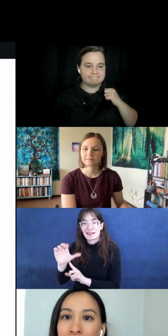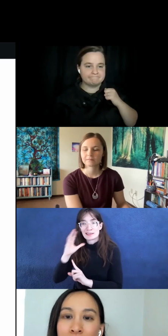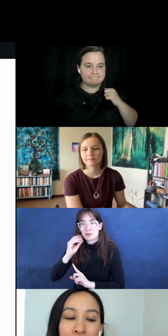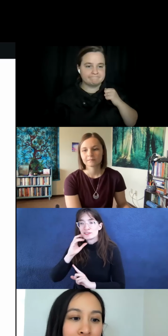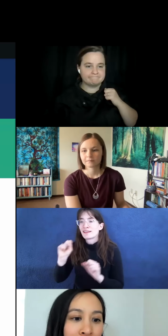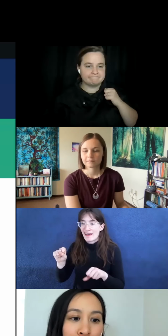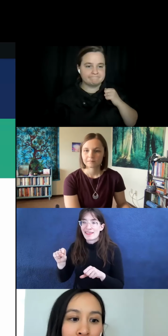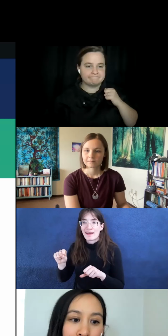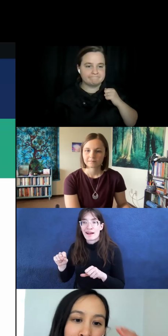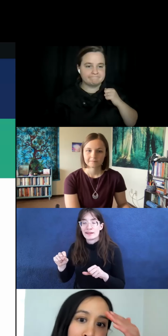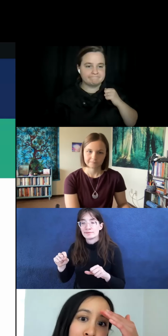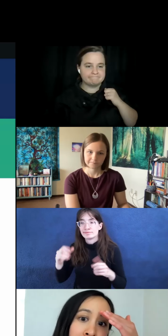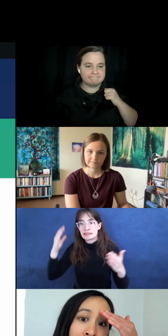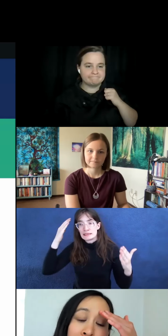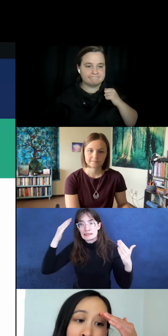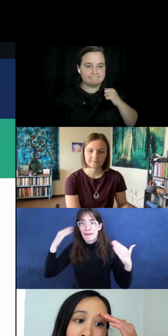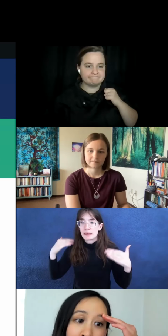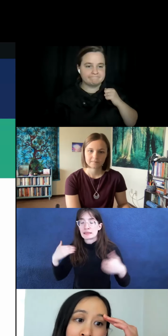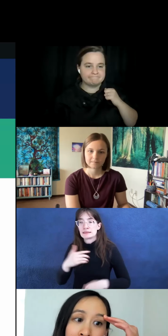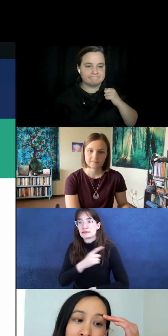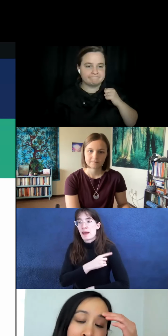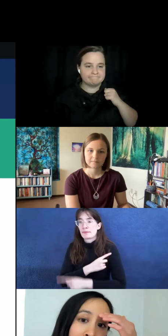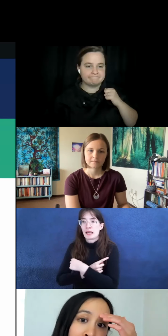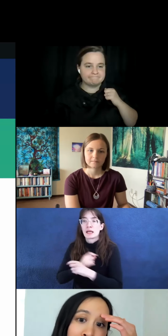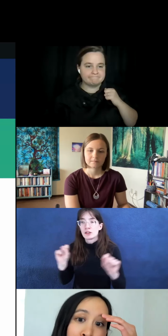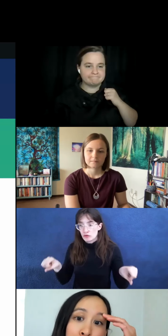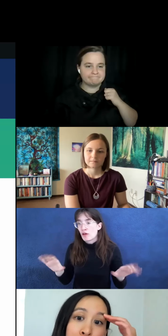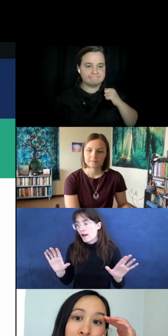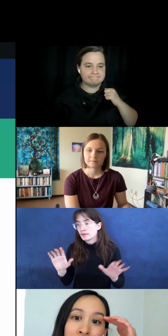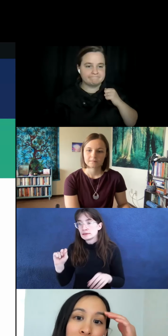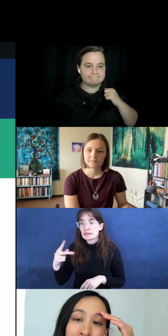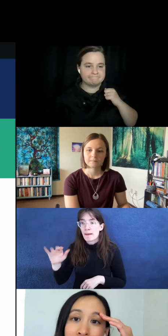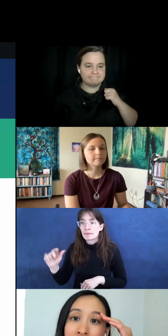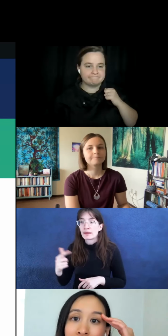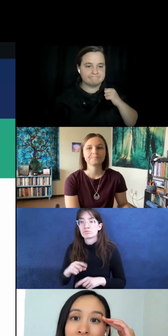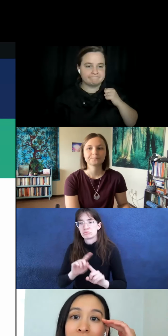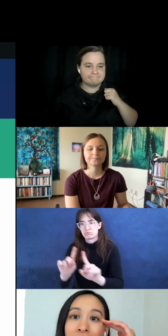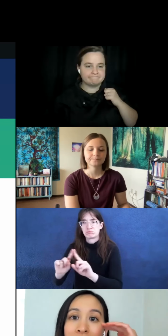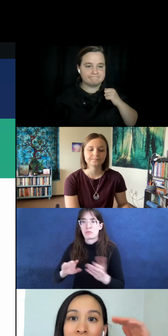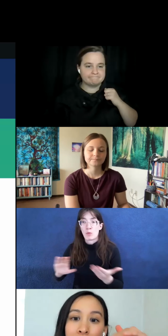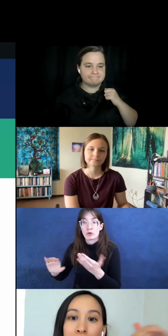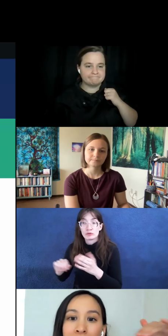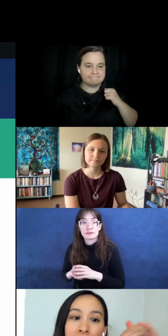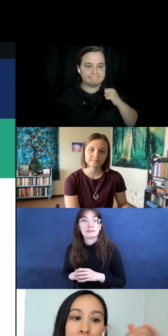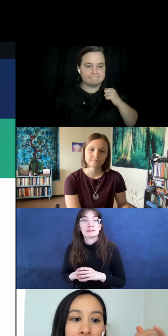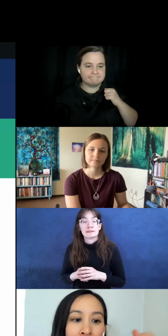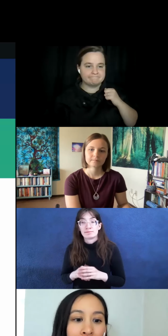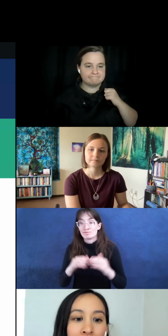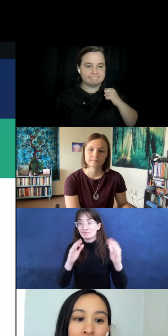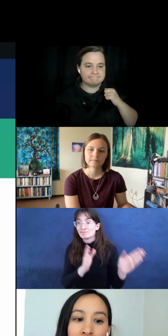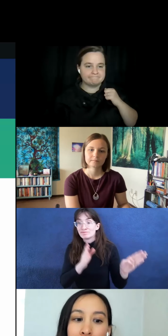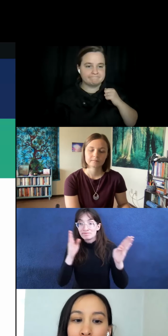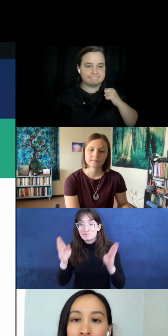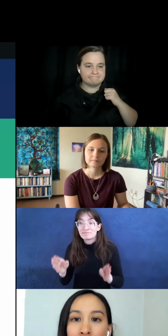squeezing. So we can go into that. So pendulation kind of like this idea of a pendulum.